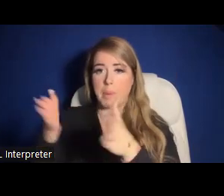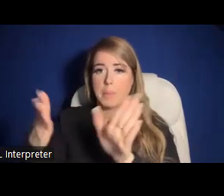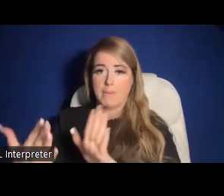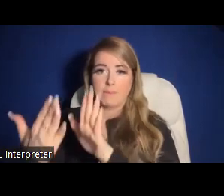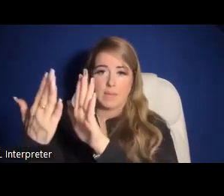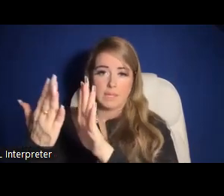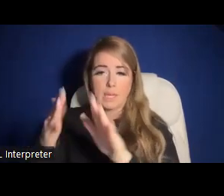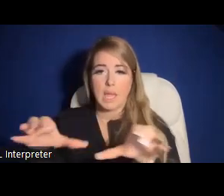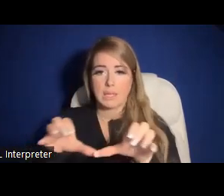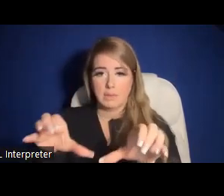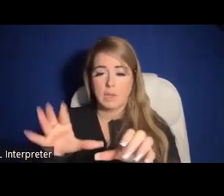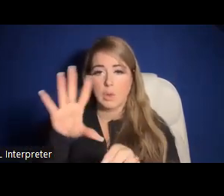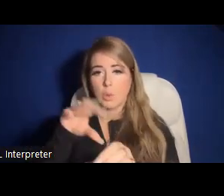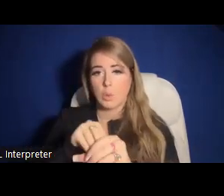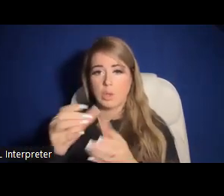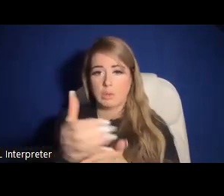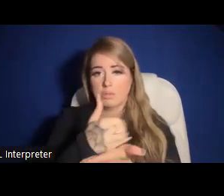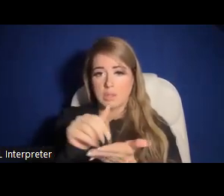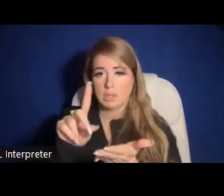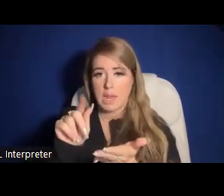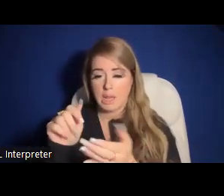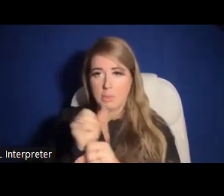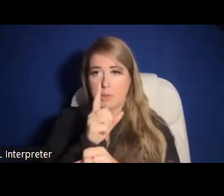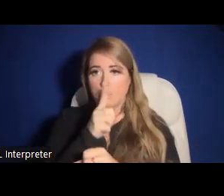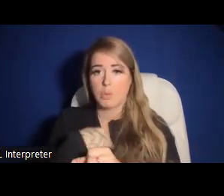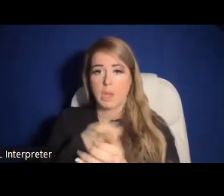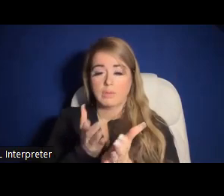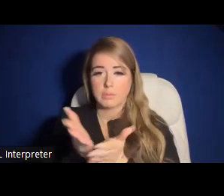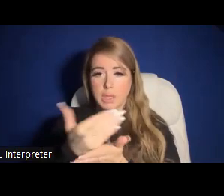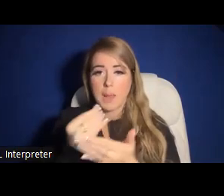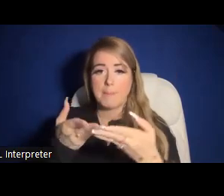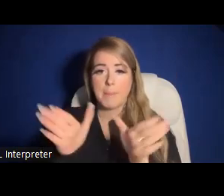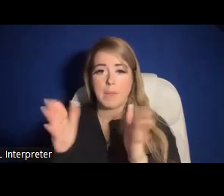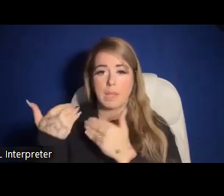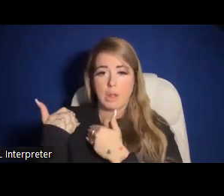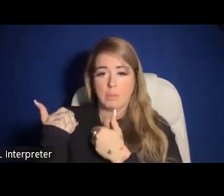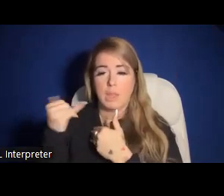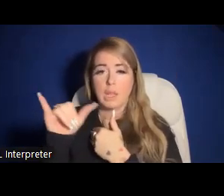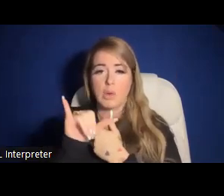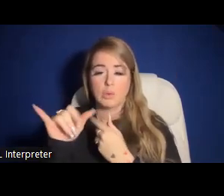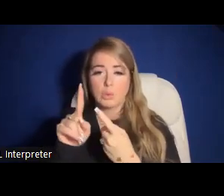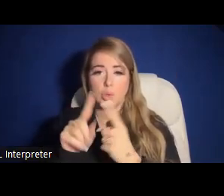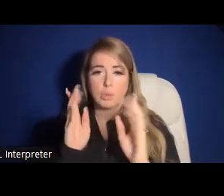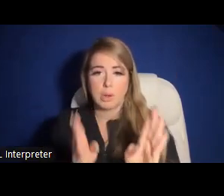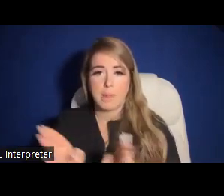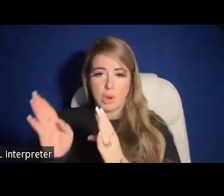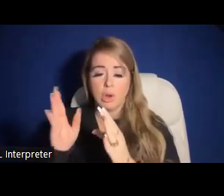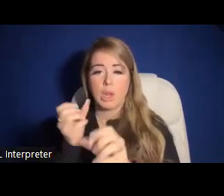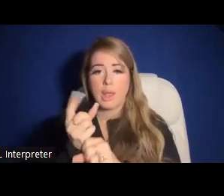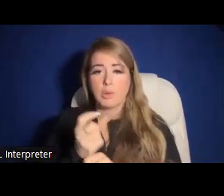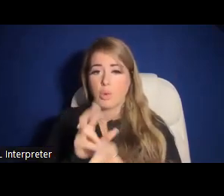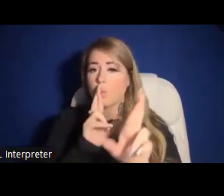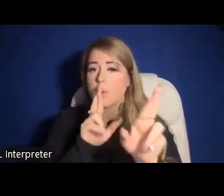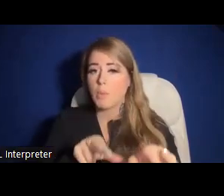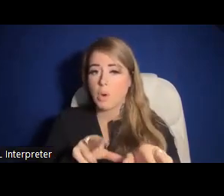data collected to ensure public accountability and transparency, as well as to prepare an annual report of recommendations